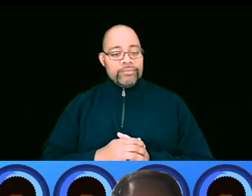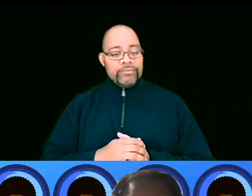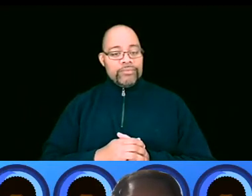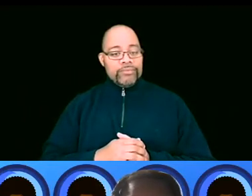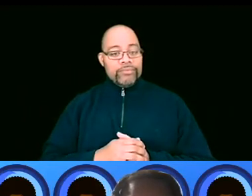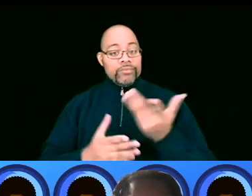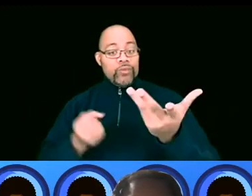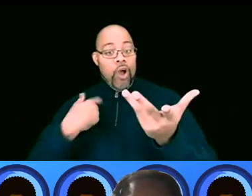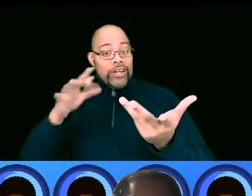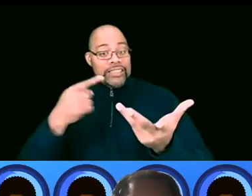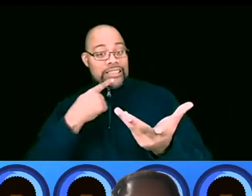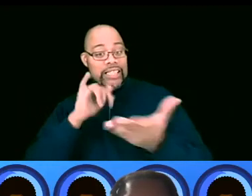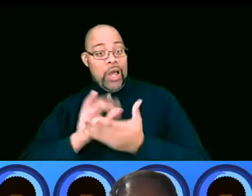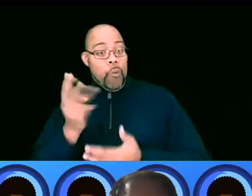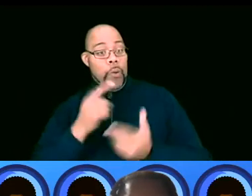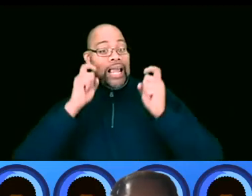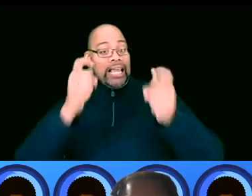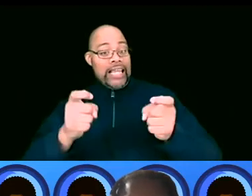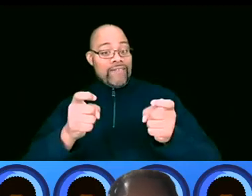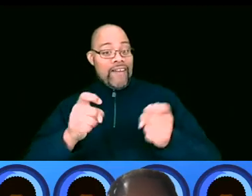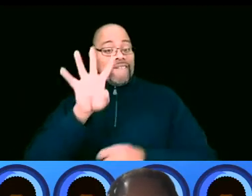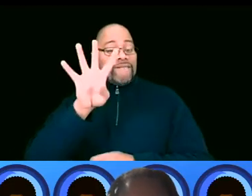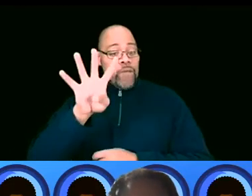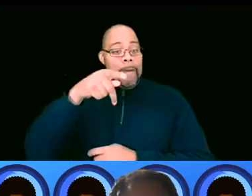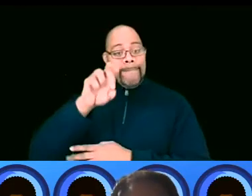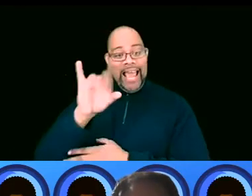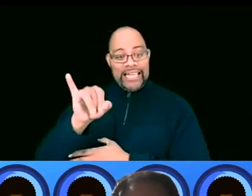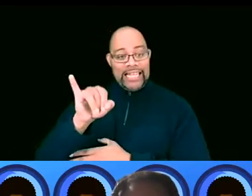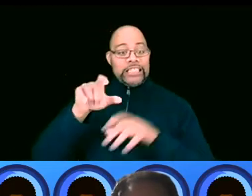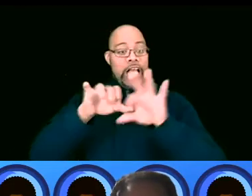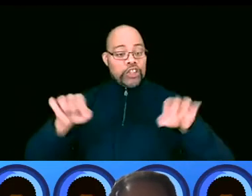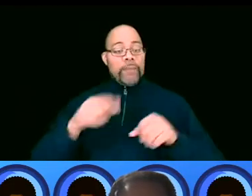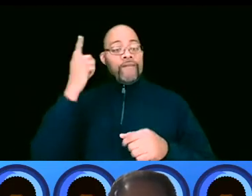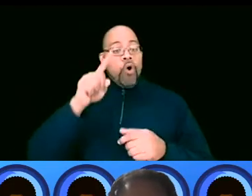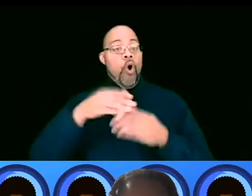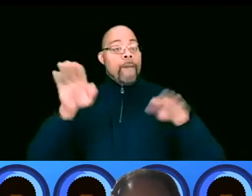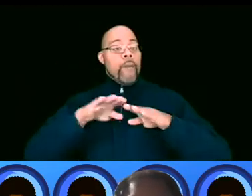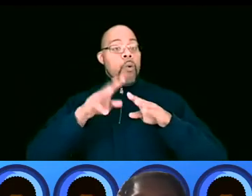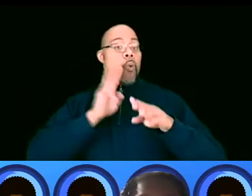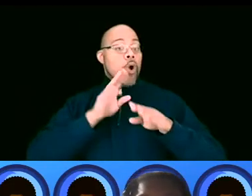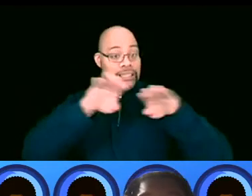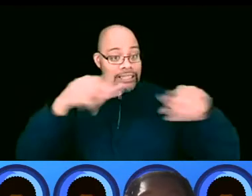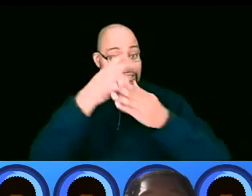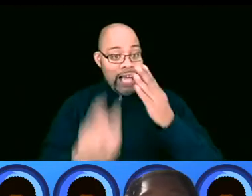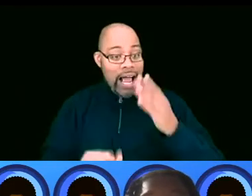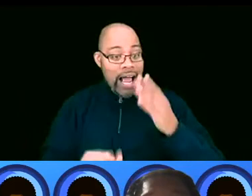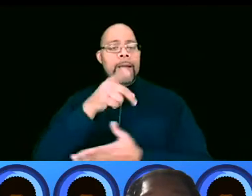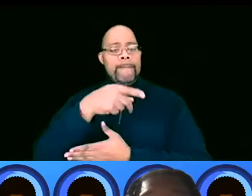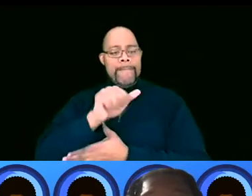So I already said that we have given away 4 Patty scholarships for open water diving. So thank you, Patty, for that